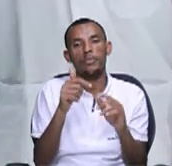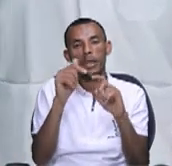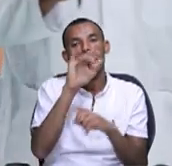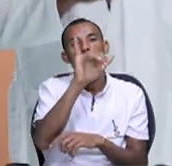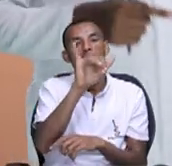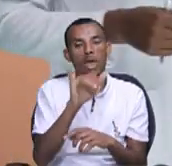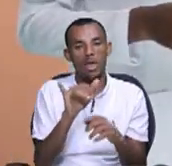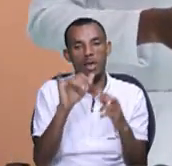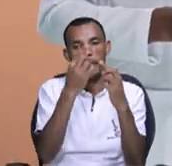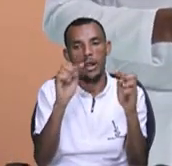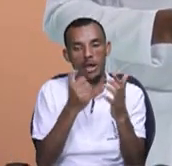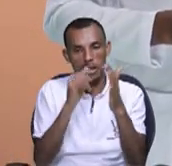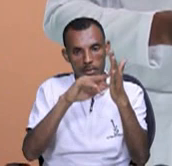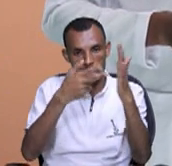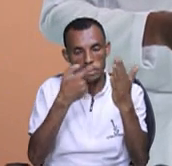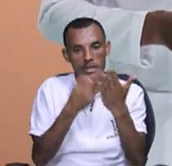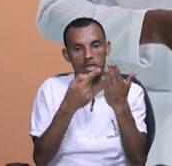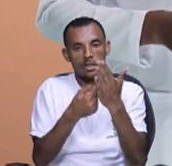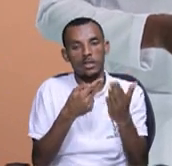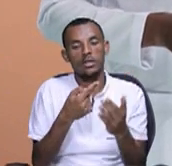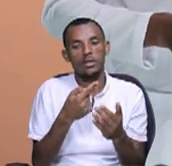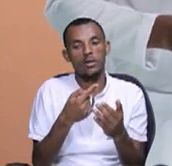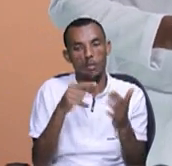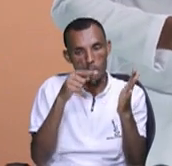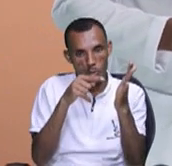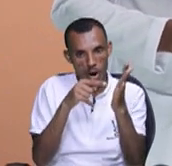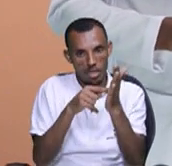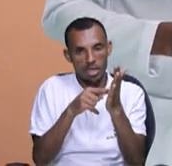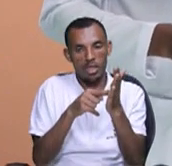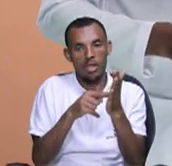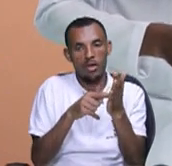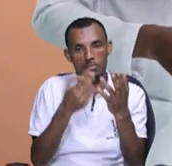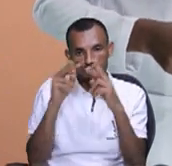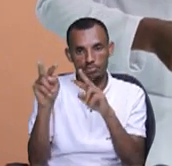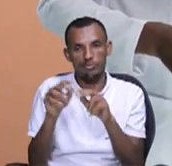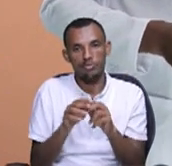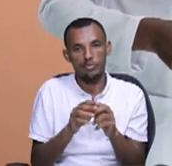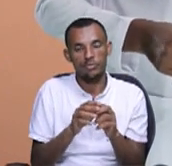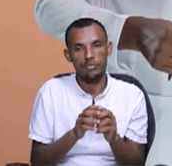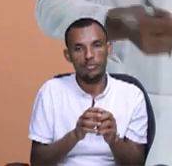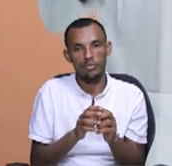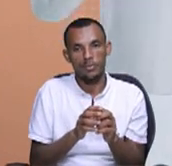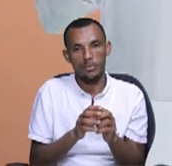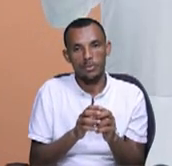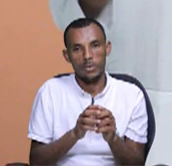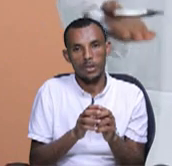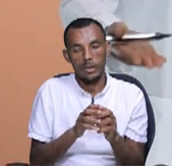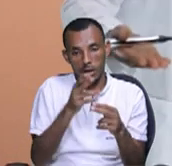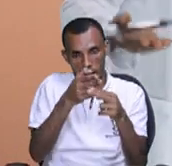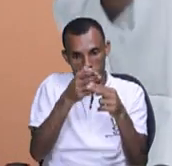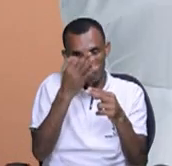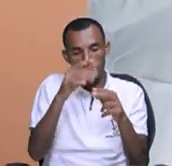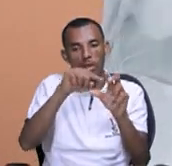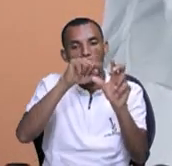plane? Xy plane means this point or here or this point or this point. What is the name of